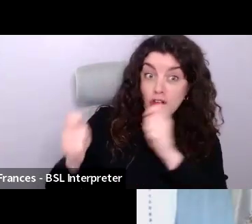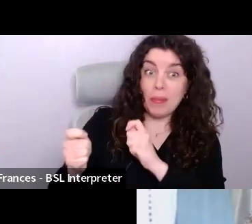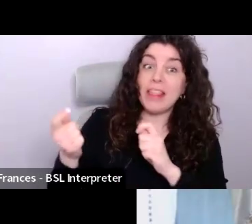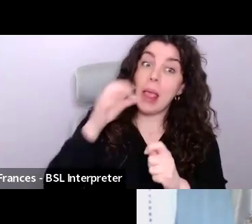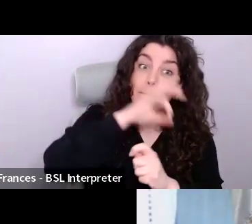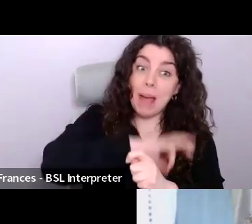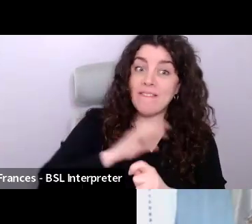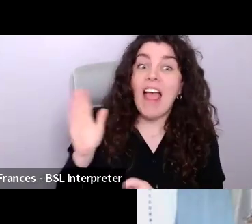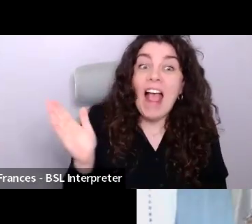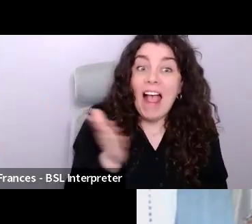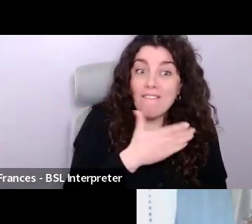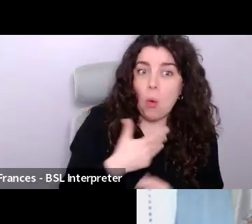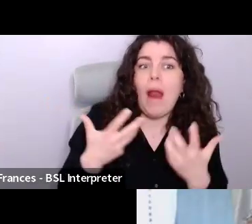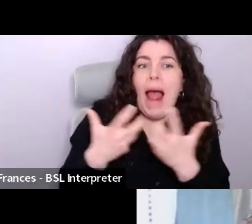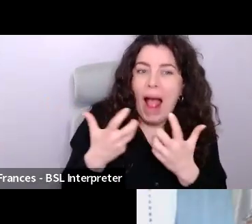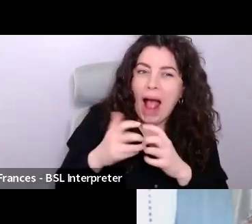everybody.